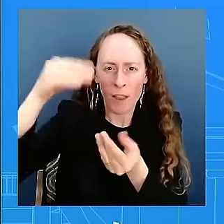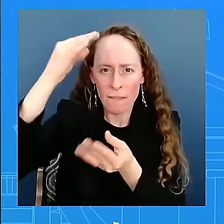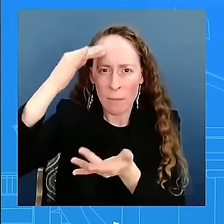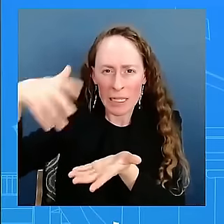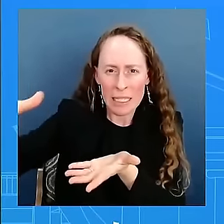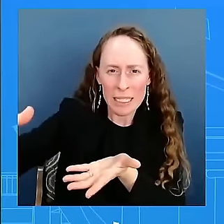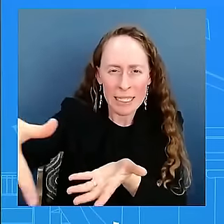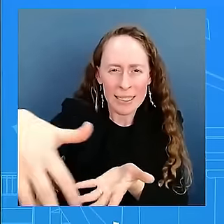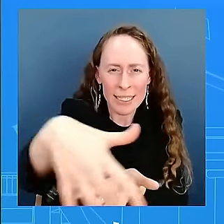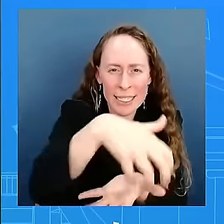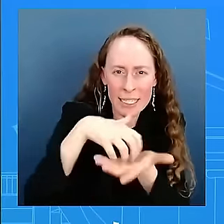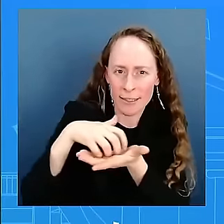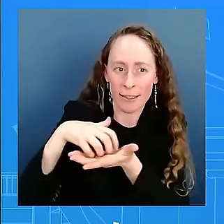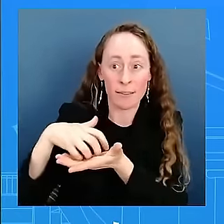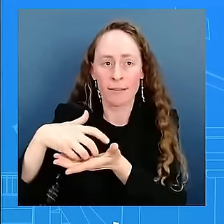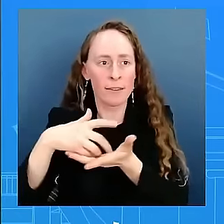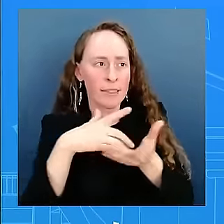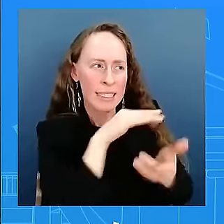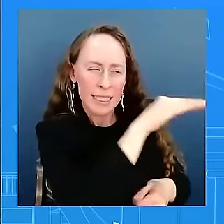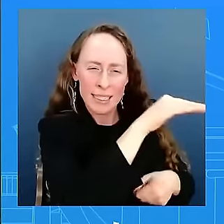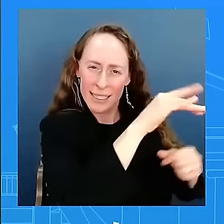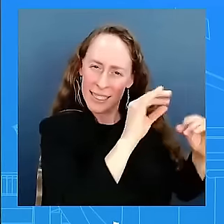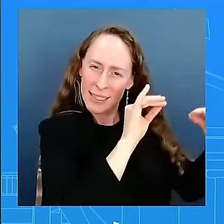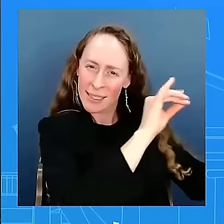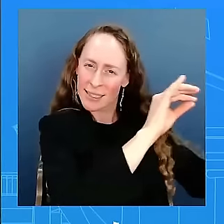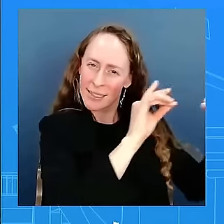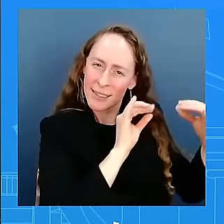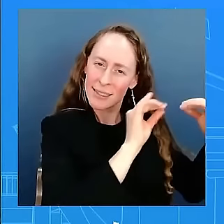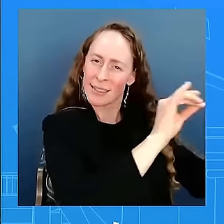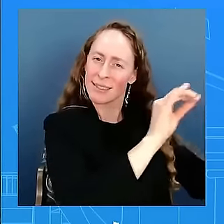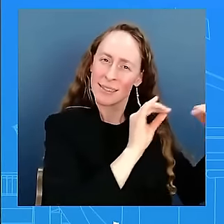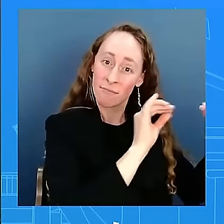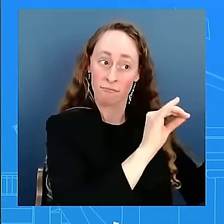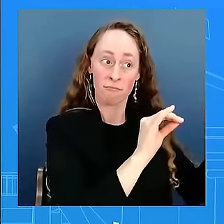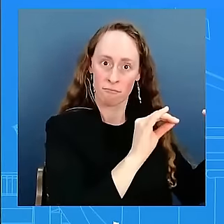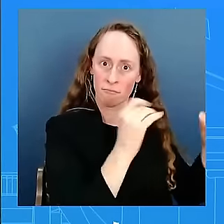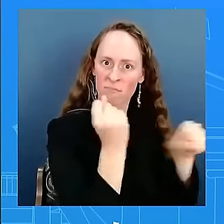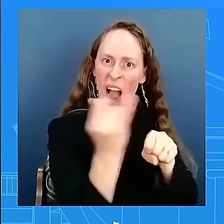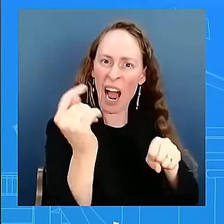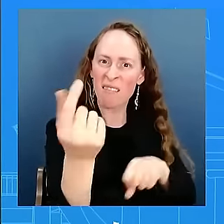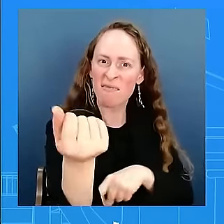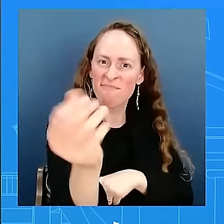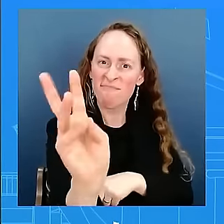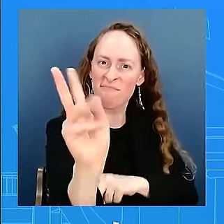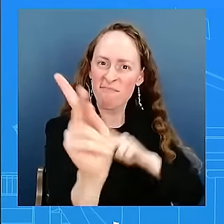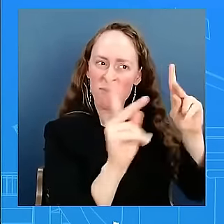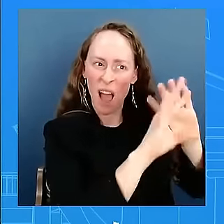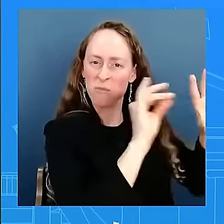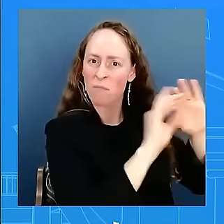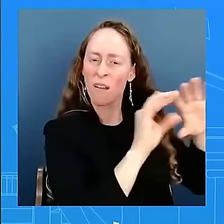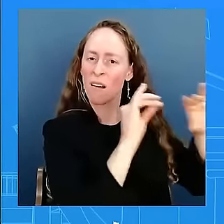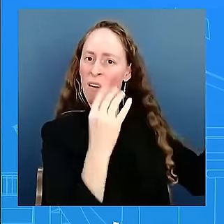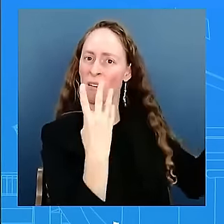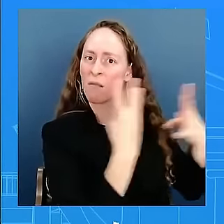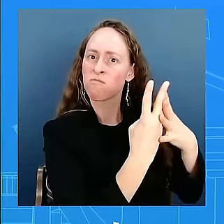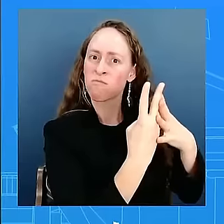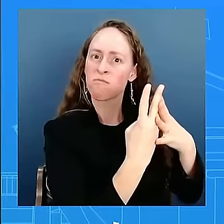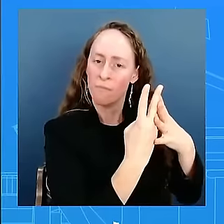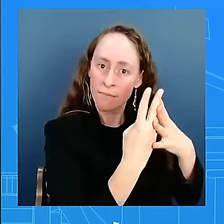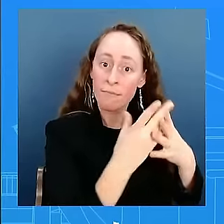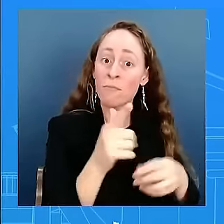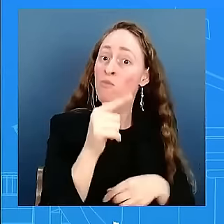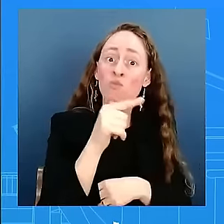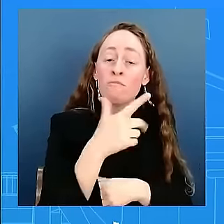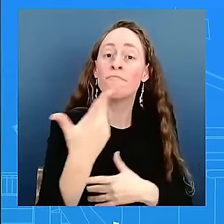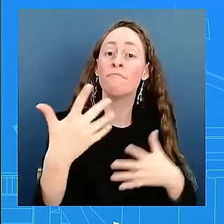Russia. The three American citizens, one American green card holder, five German citizens, and seven Russian political prisoners